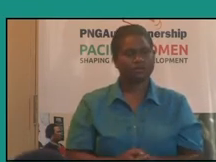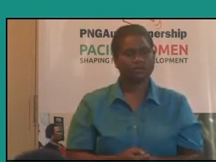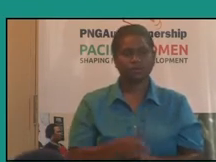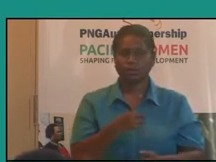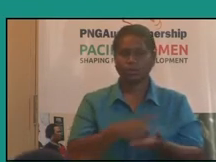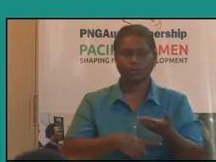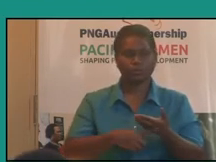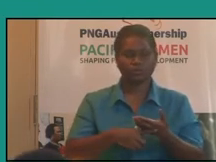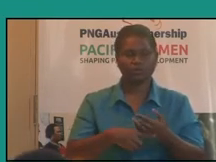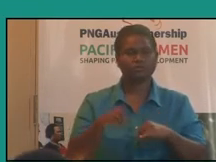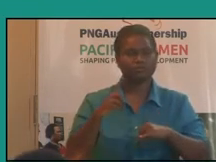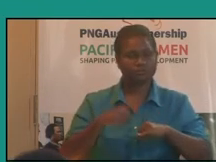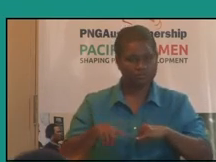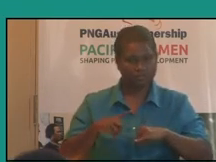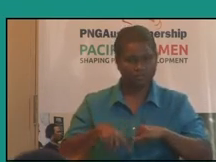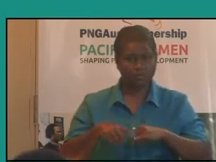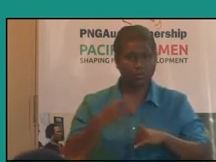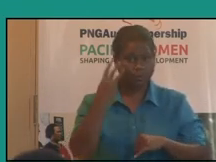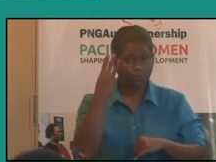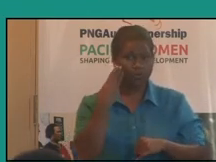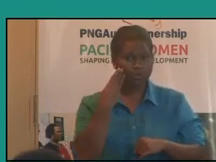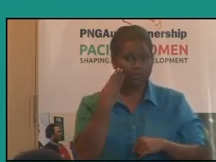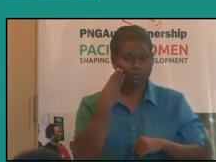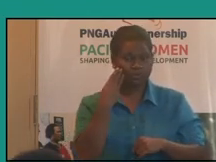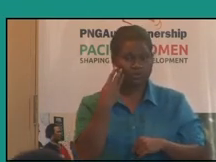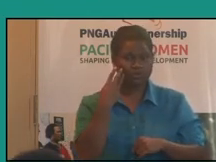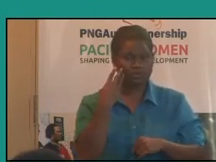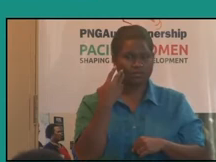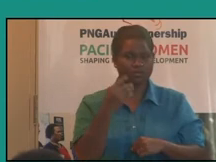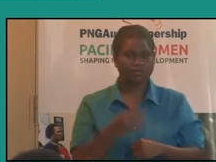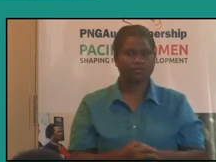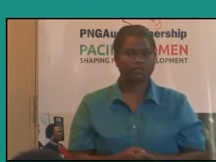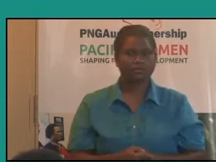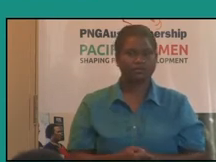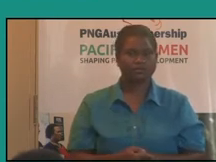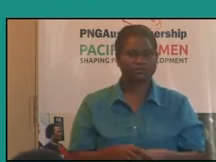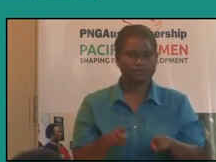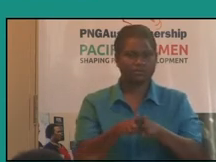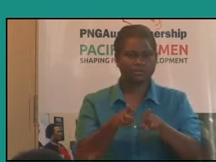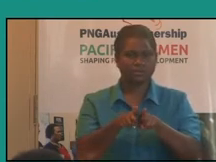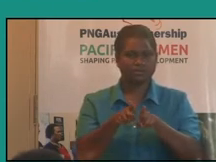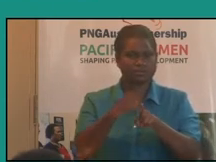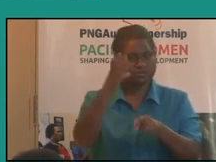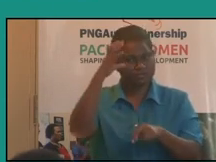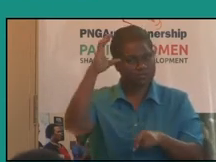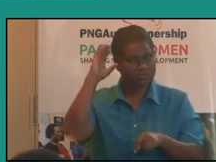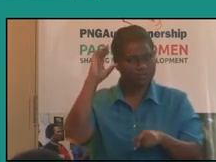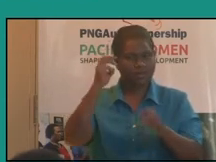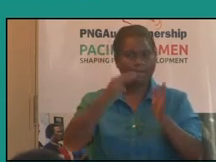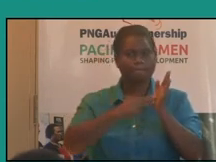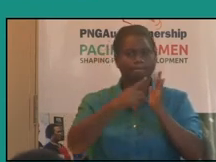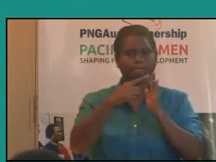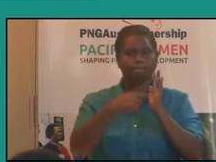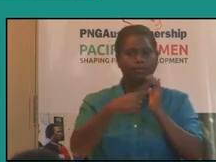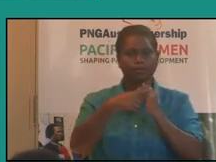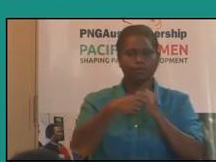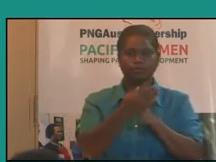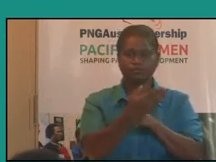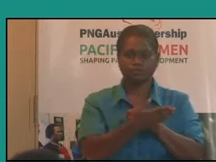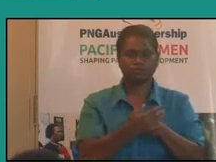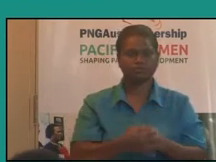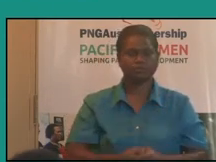only be elected by women, as pointed out in the Motu Koita Assembly scenario that Mayas pointed